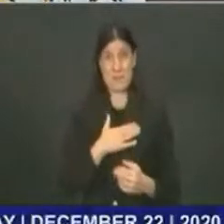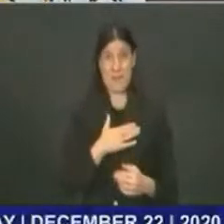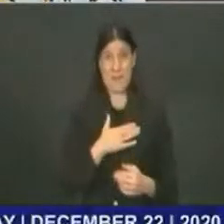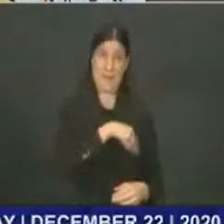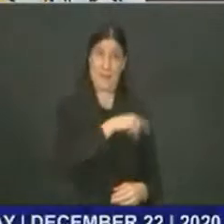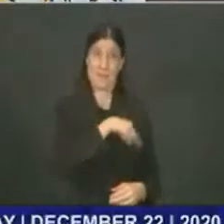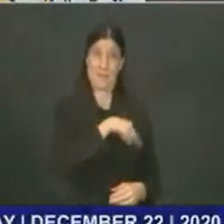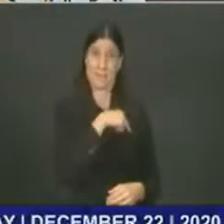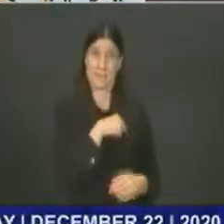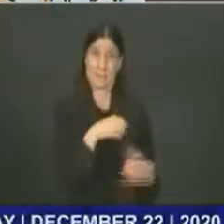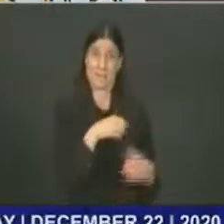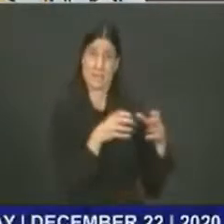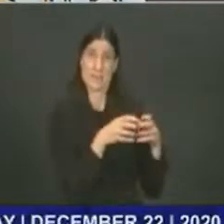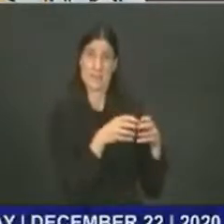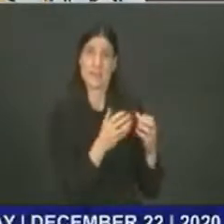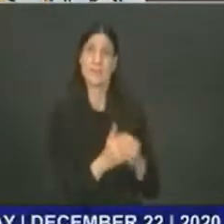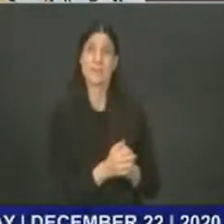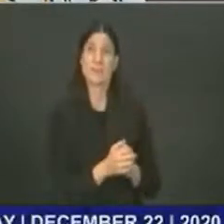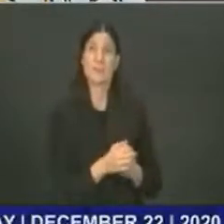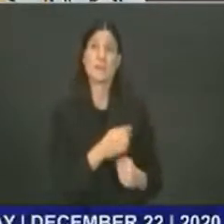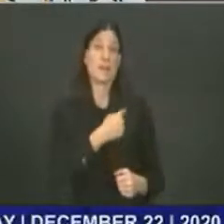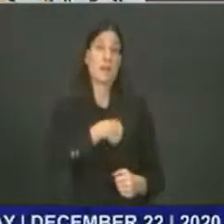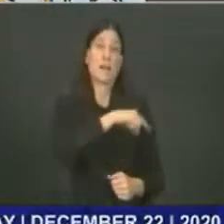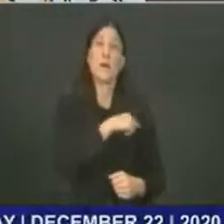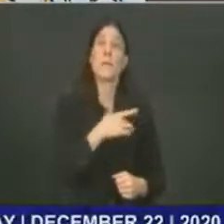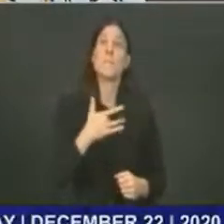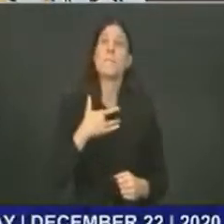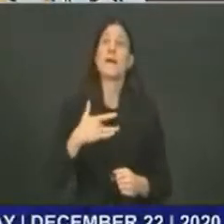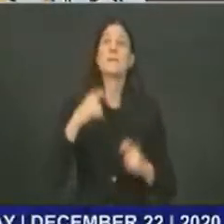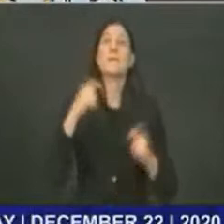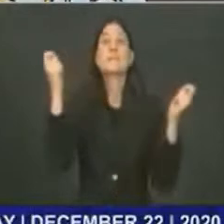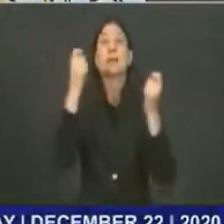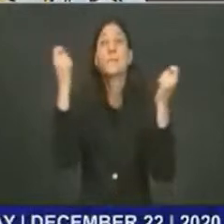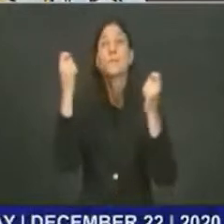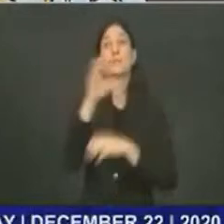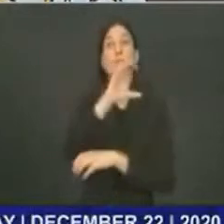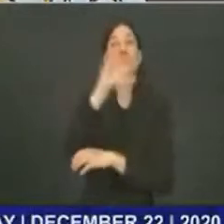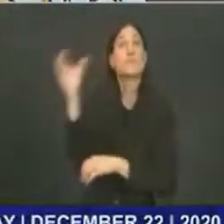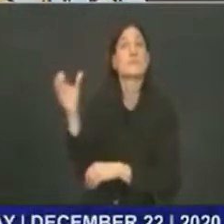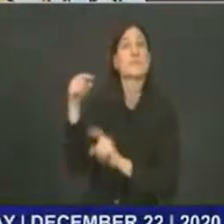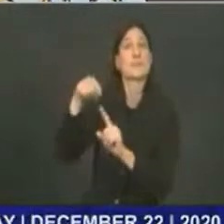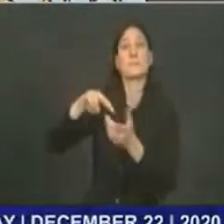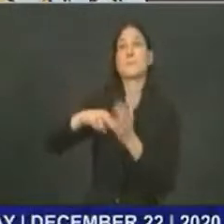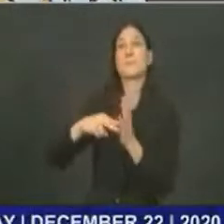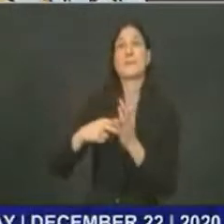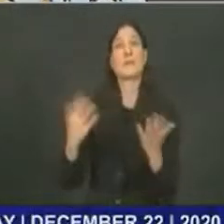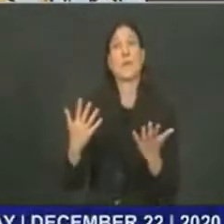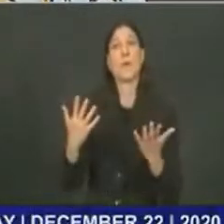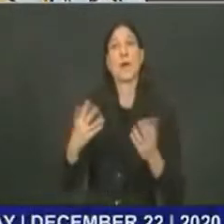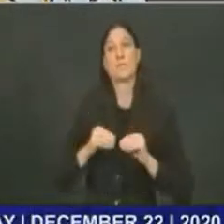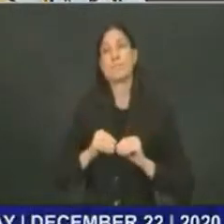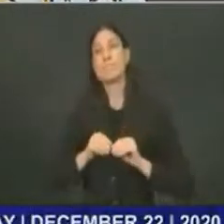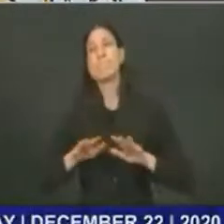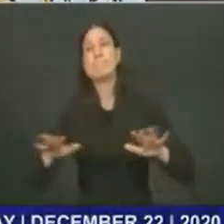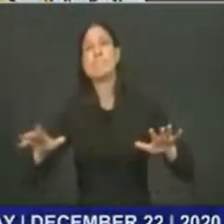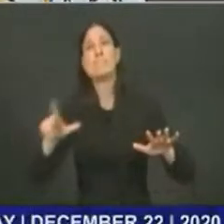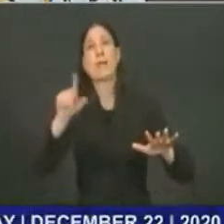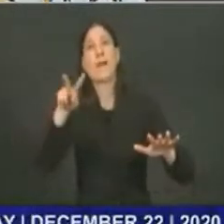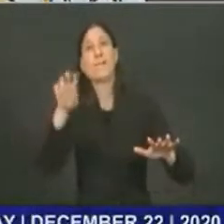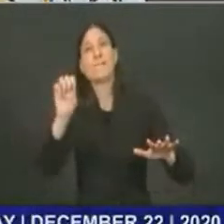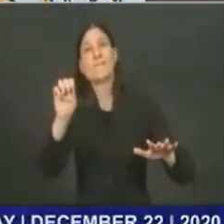it's about loving. It's about finding the light in the darkness. It's about holding on to hope. And it's about taking care of others in